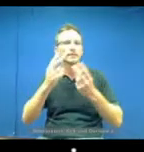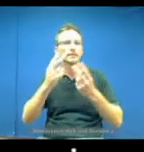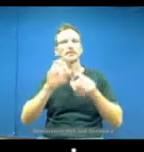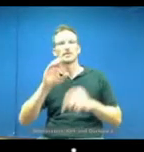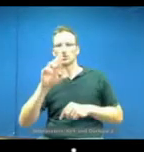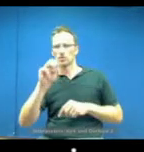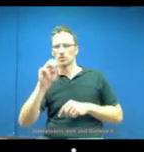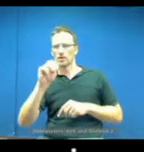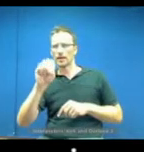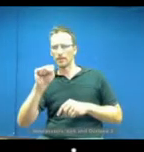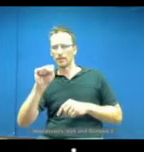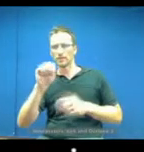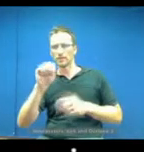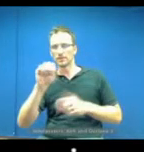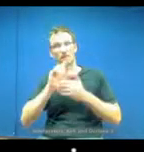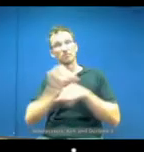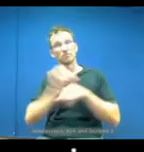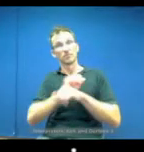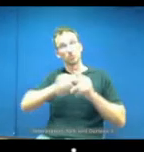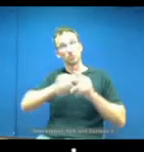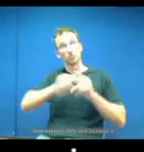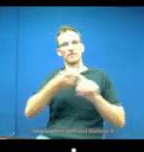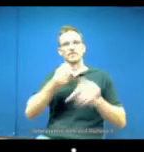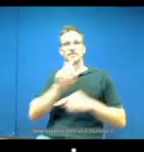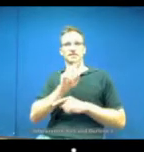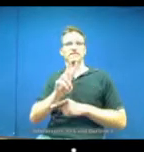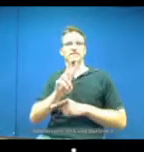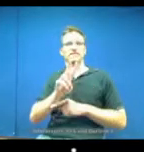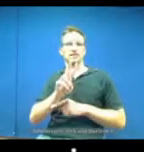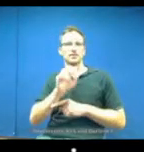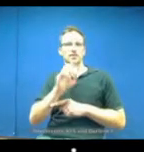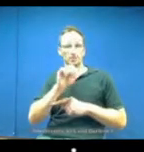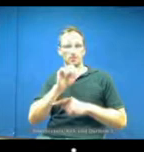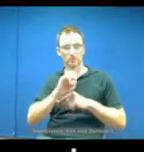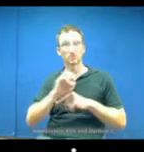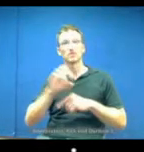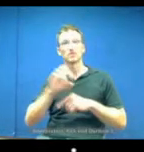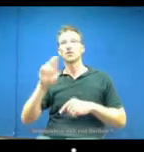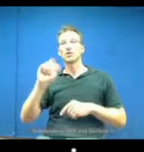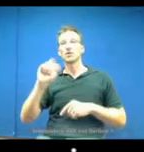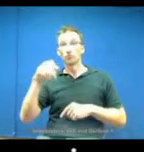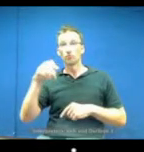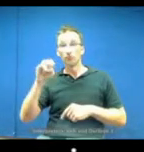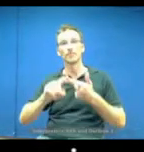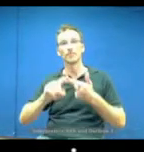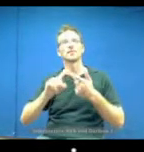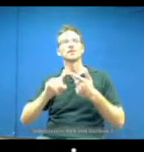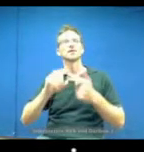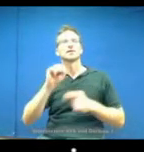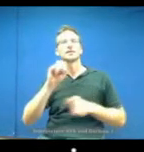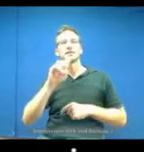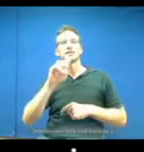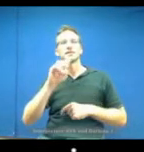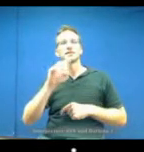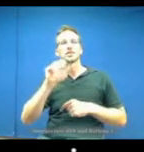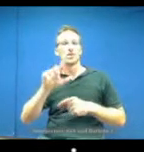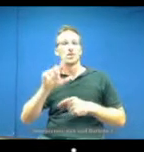violence, abuse, including rape, sexual offenses,